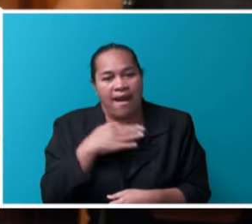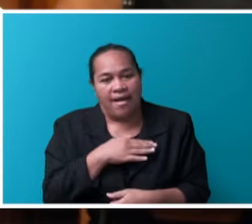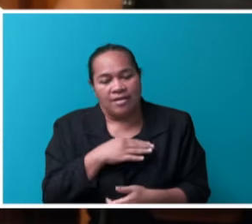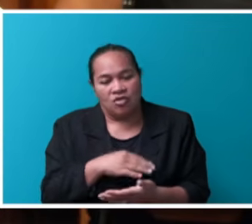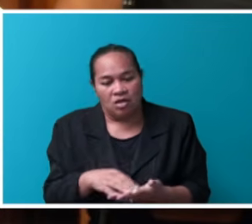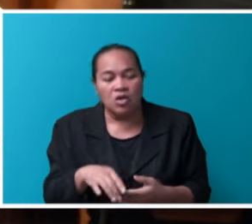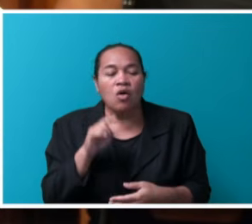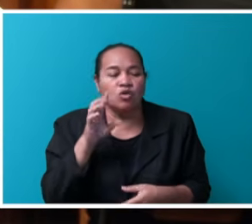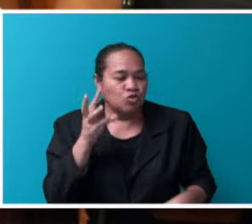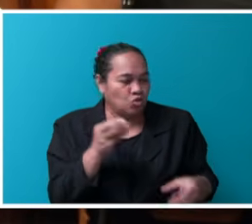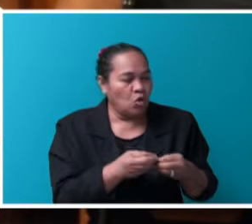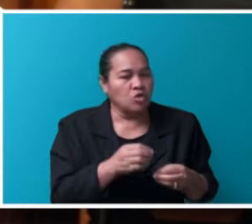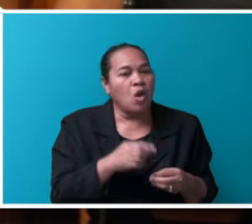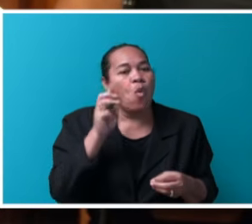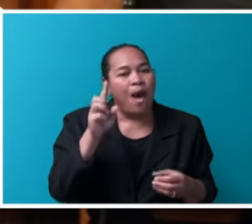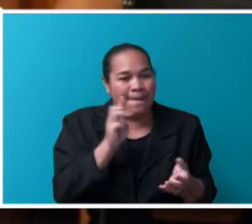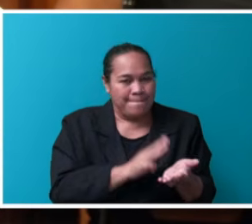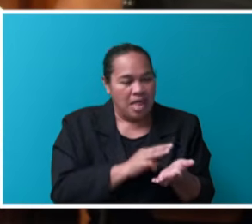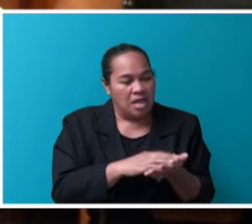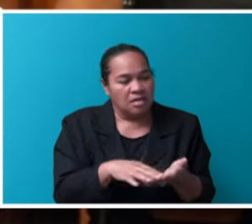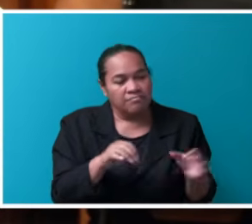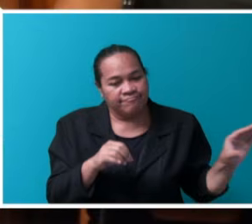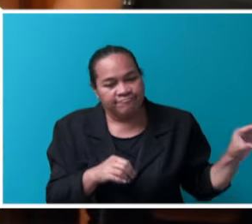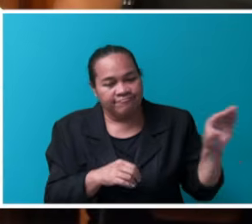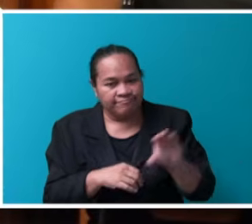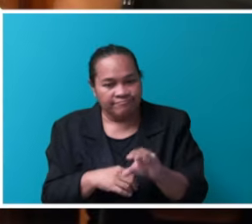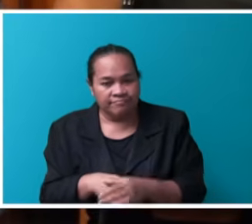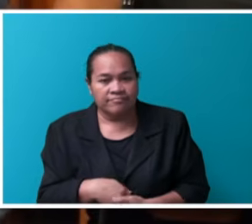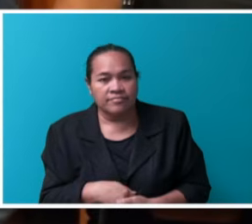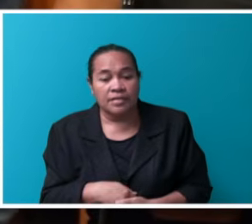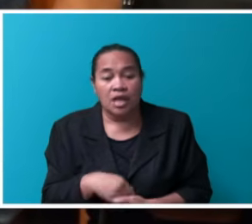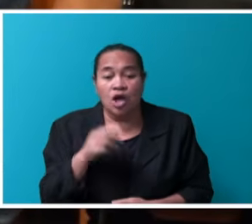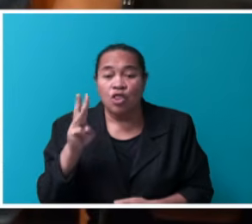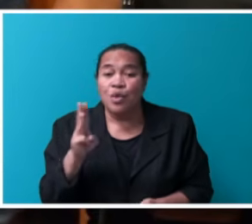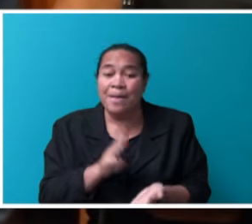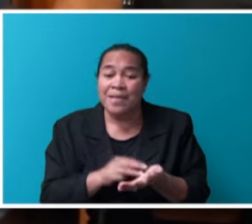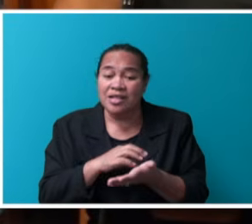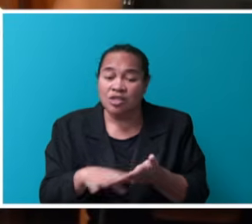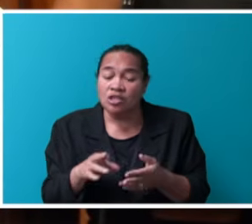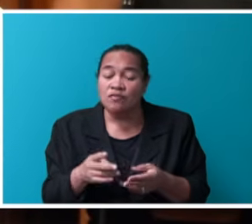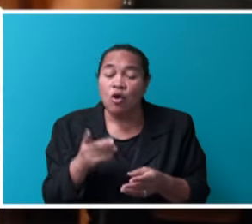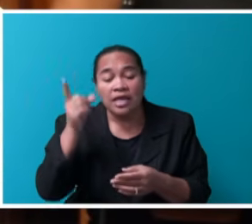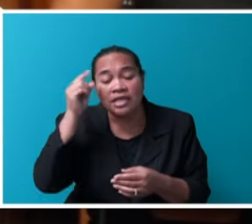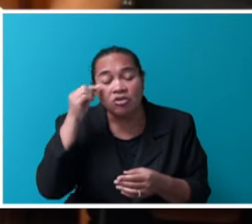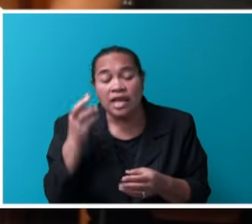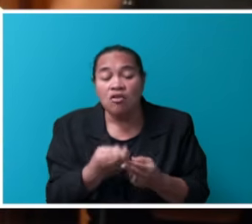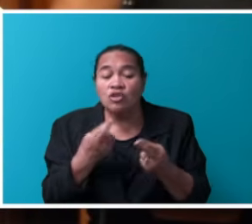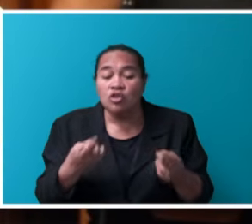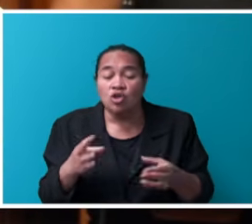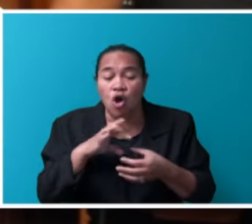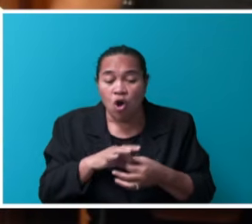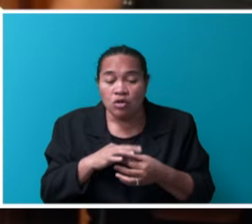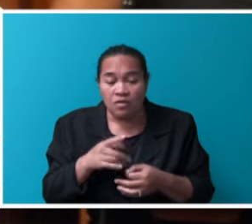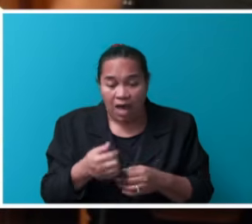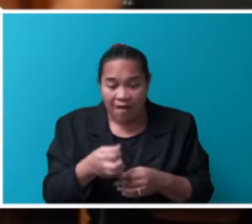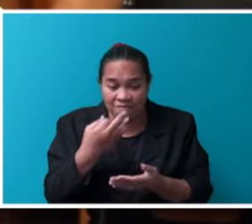allocated in this budget. $3 million is provided for Ethnic Resource Owners Support and Development Fund, which provides a